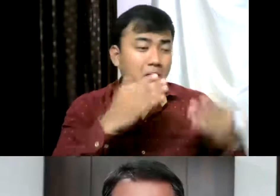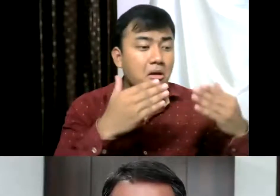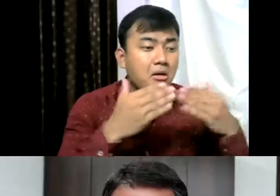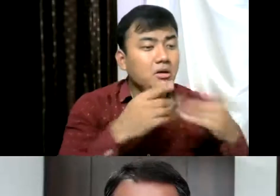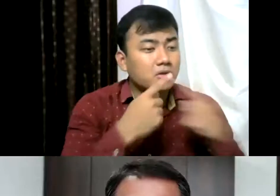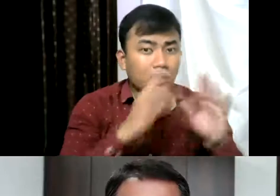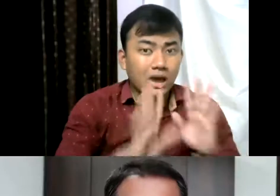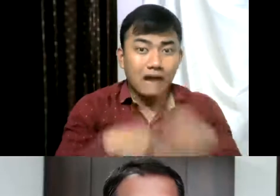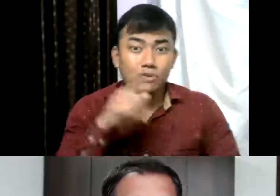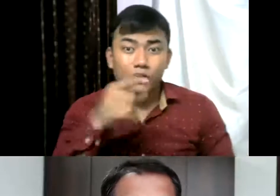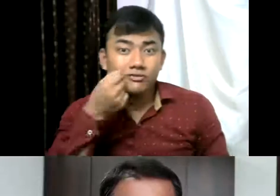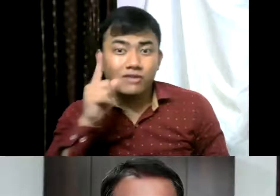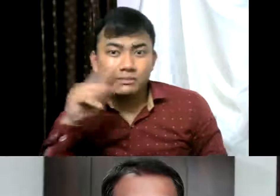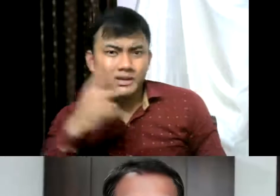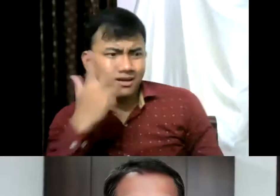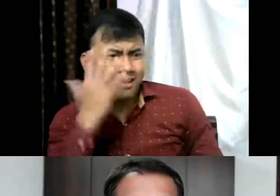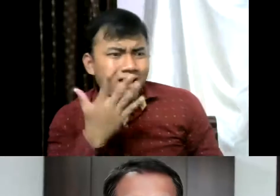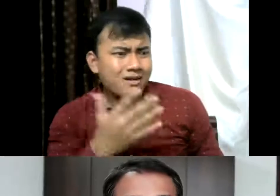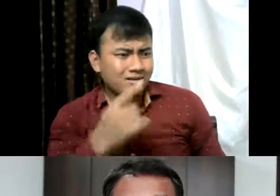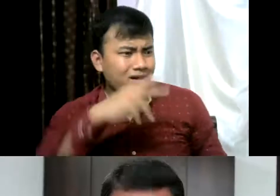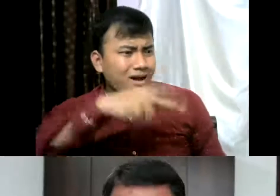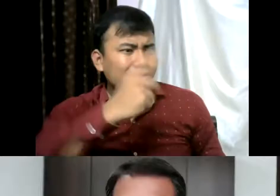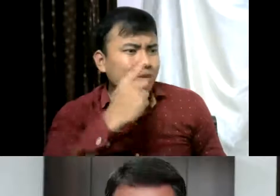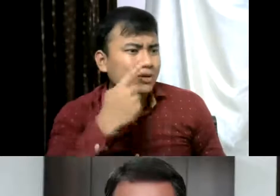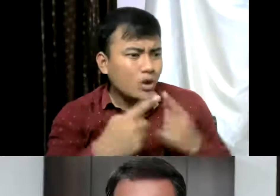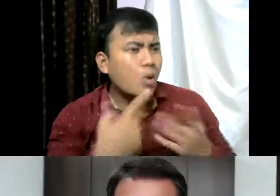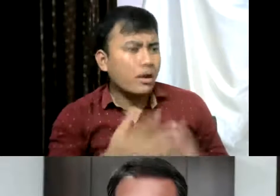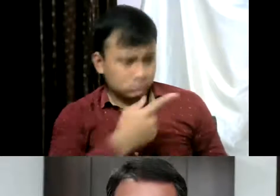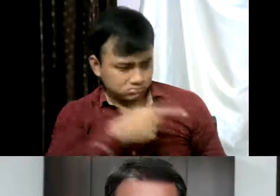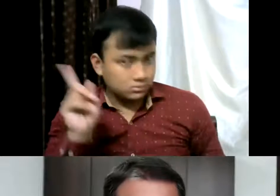very unhealthy engagement